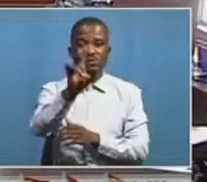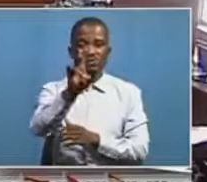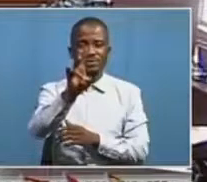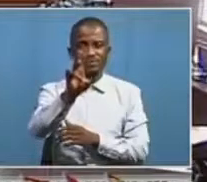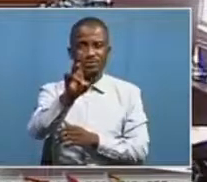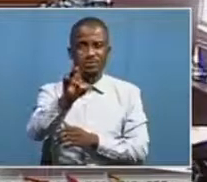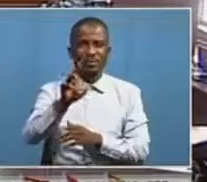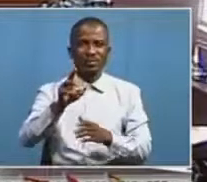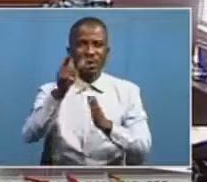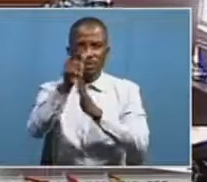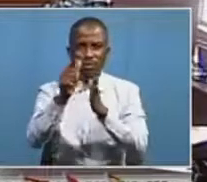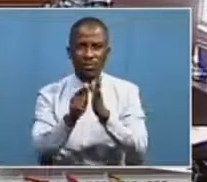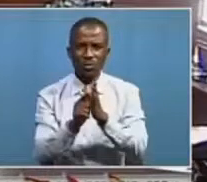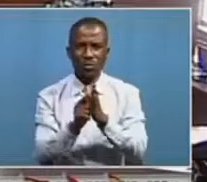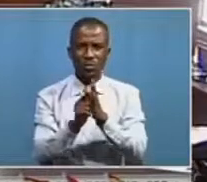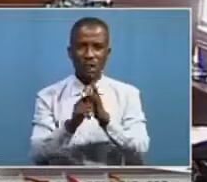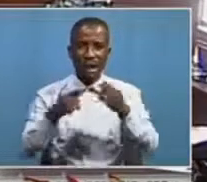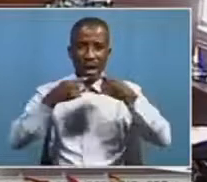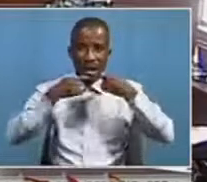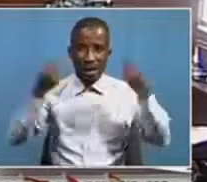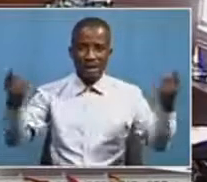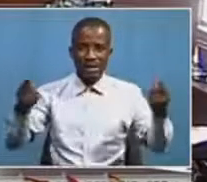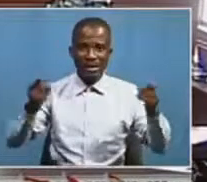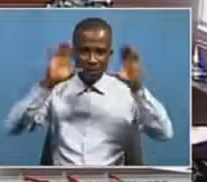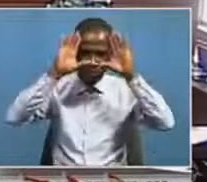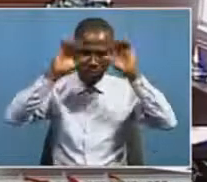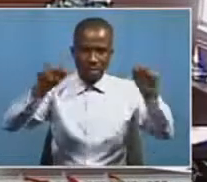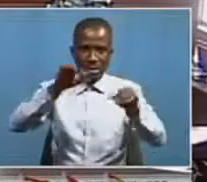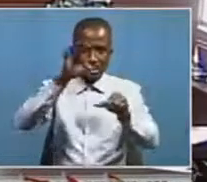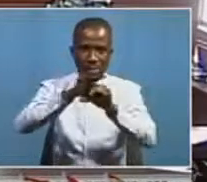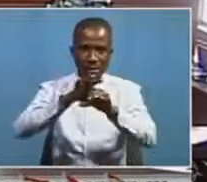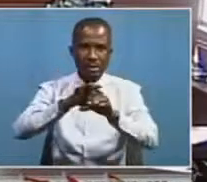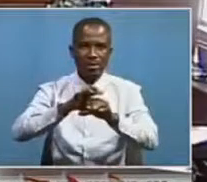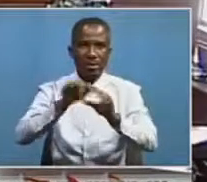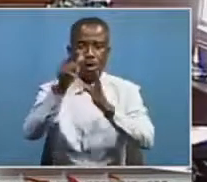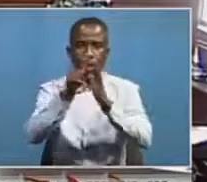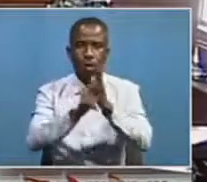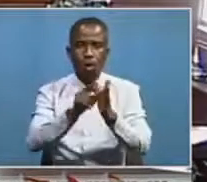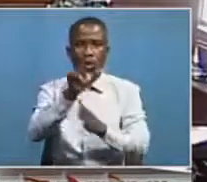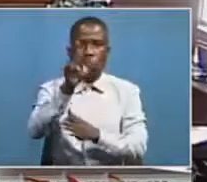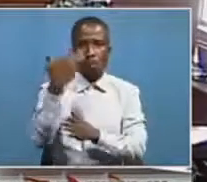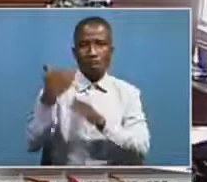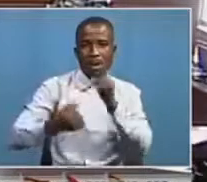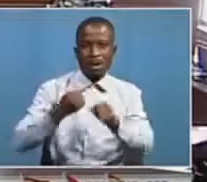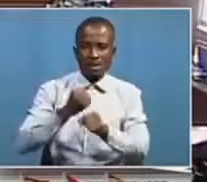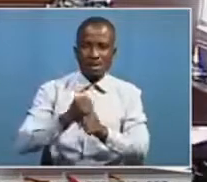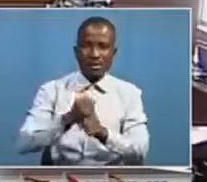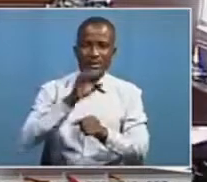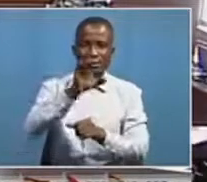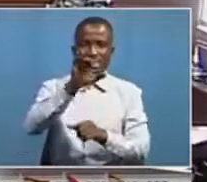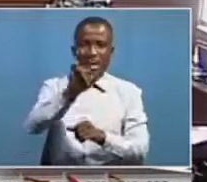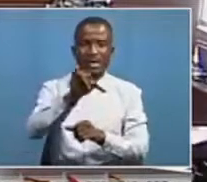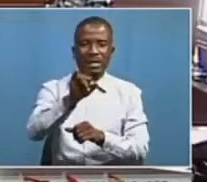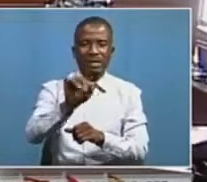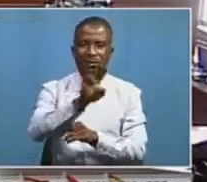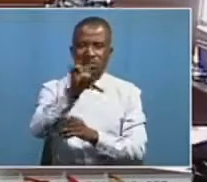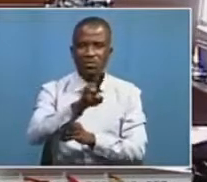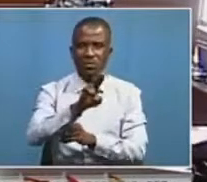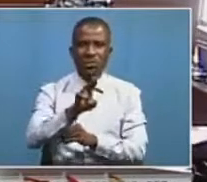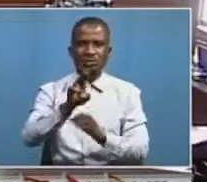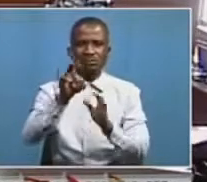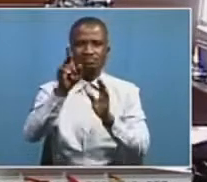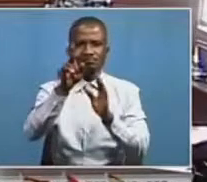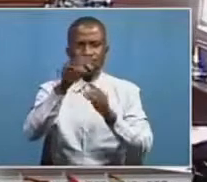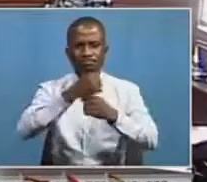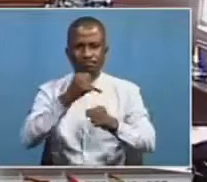an instrument, Declaration of President-elect Instrument 2020, CI 135, was published under the hand